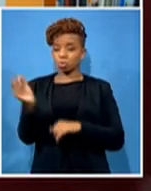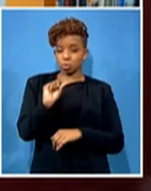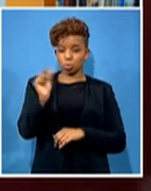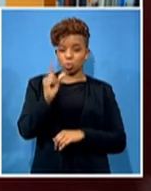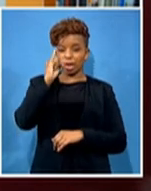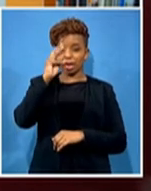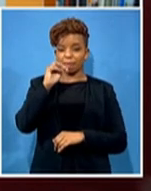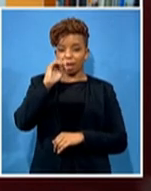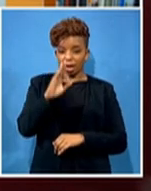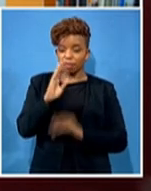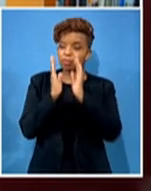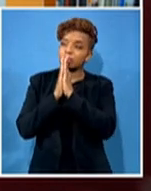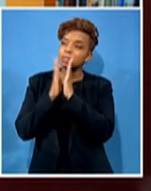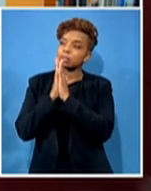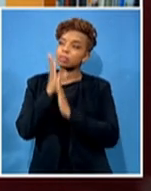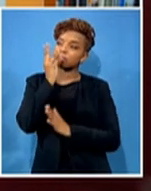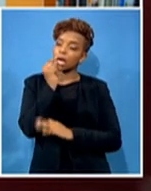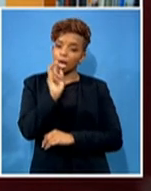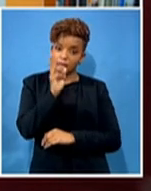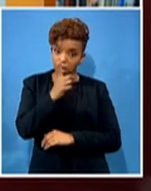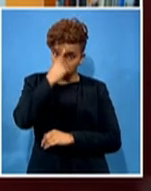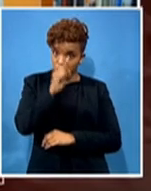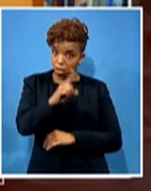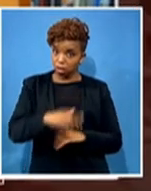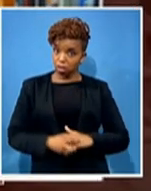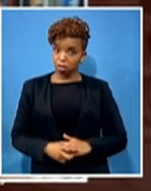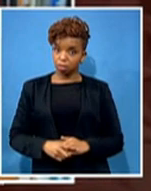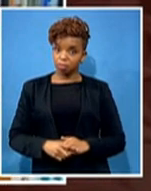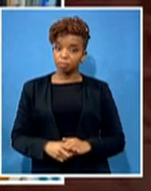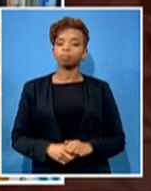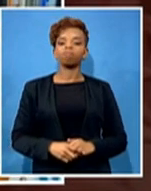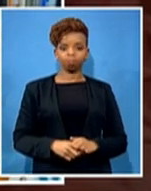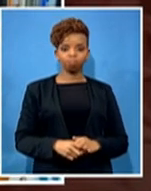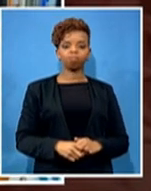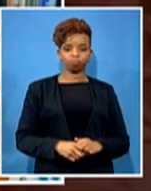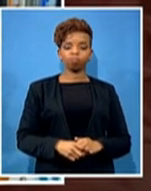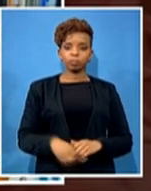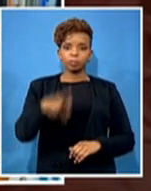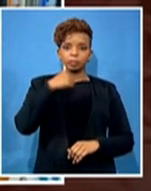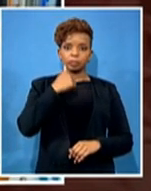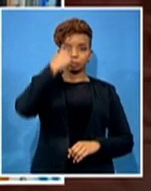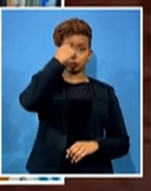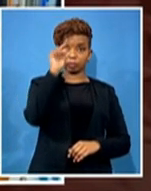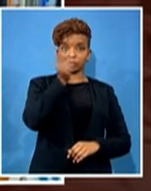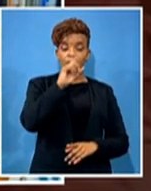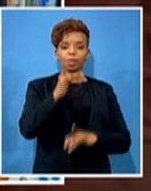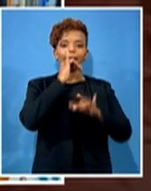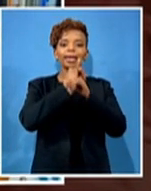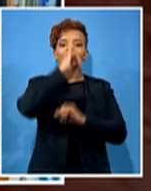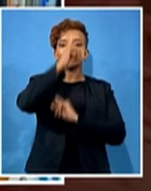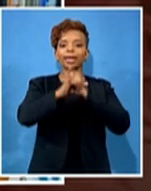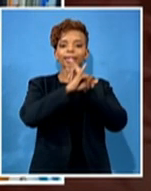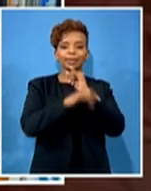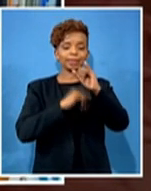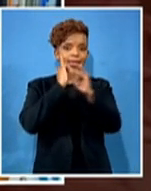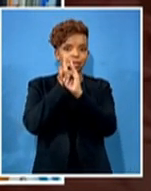Yes, I think there's probably more money to be had from international institutions overall, whether it be the World Bank or